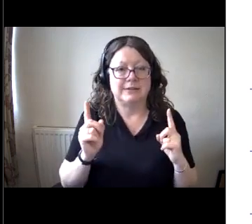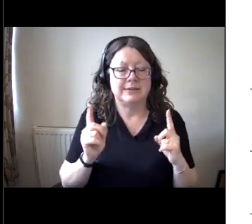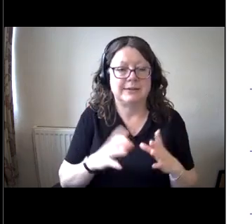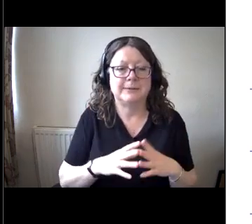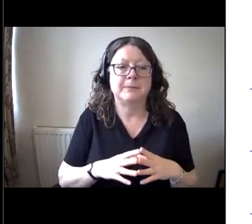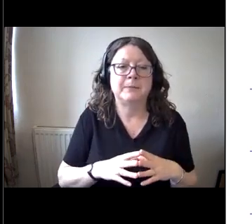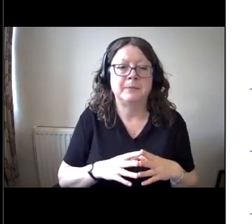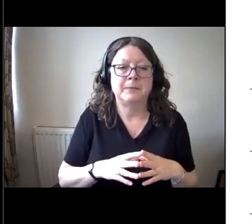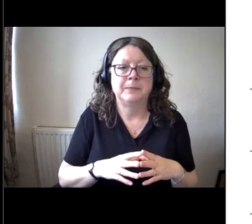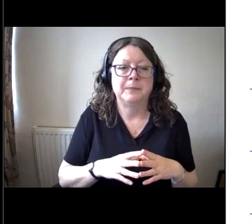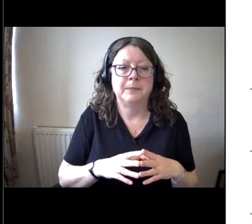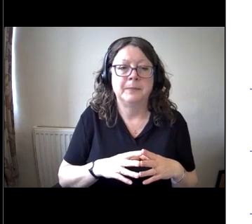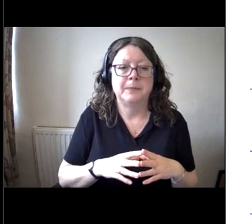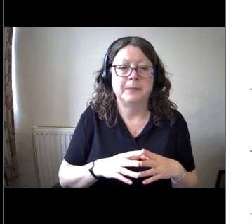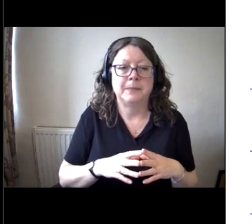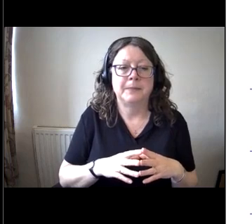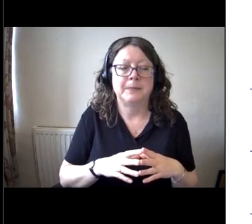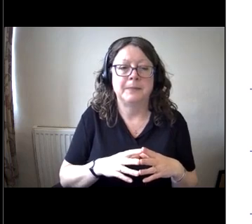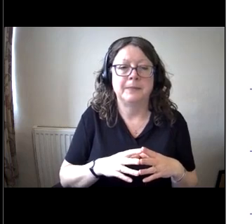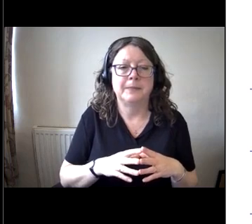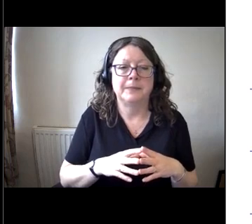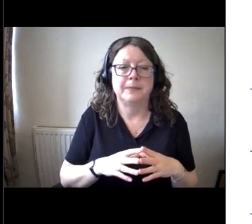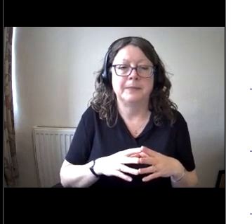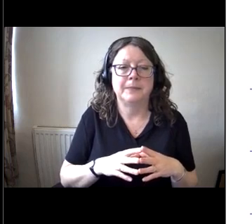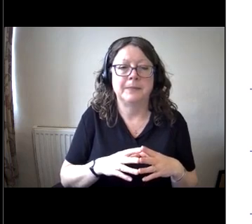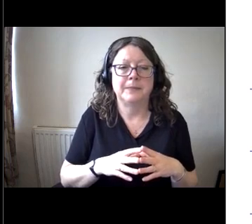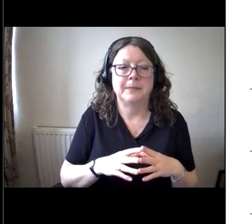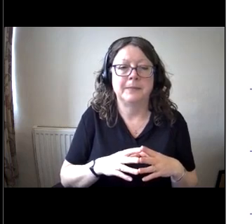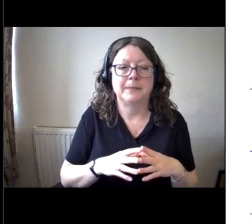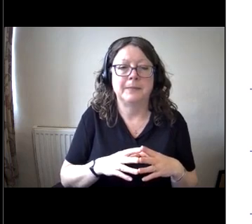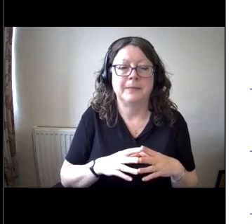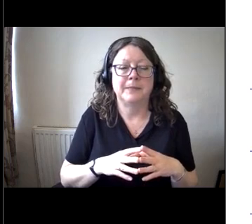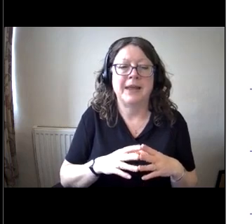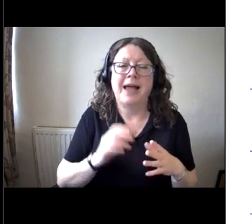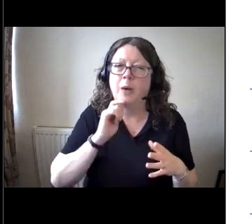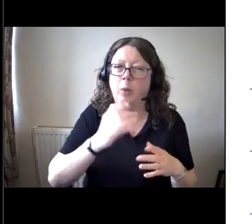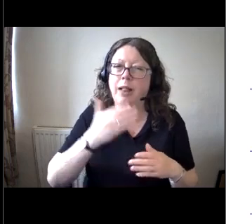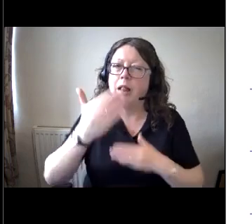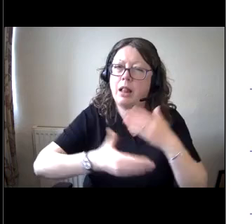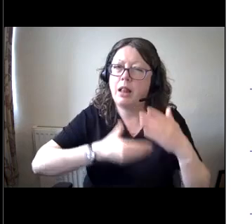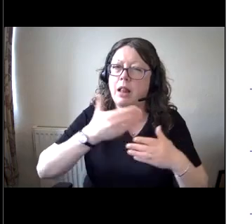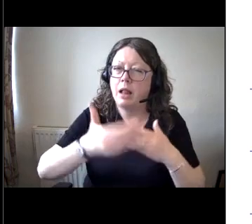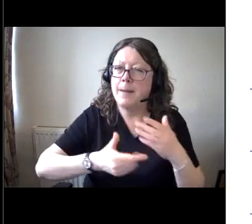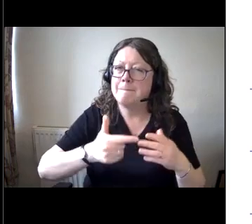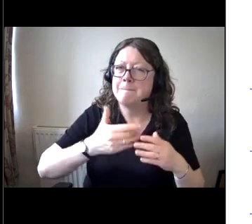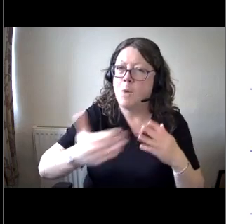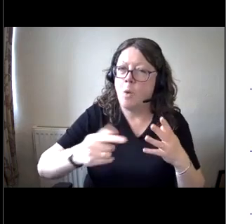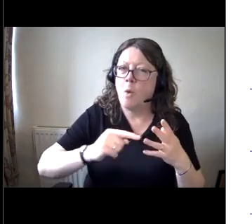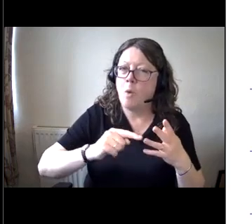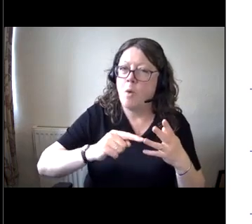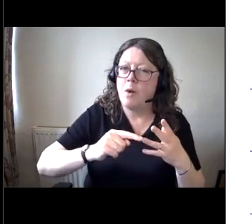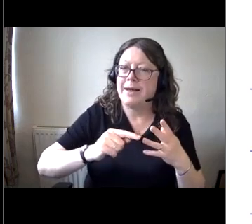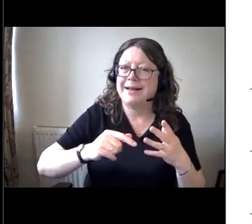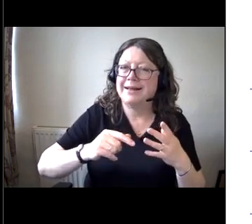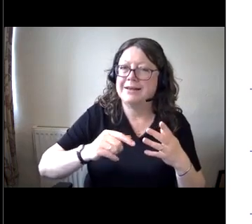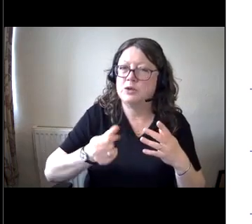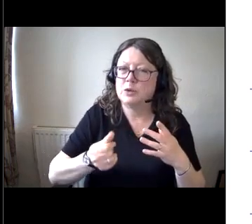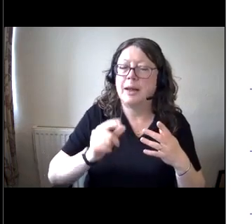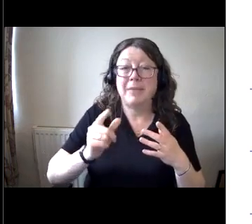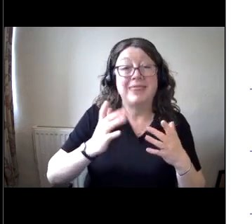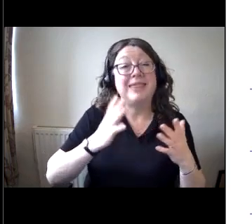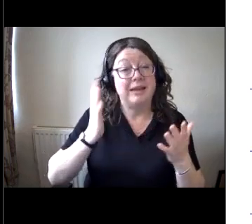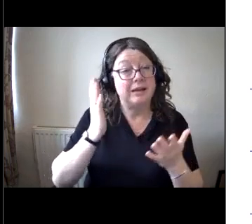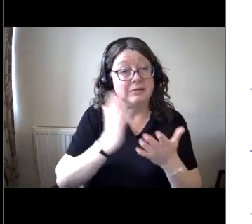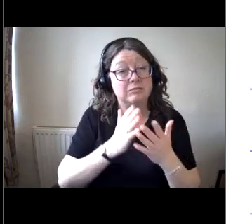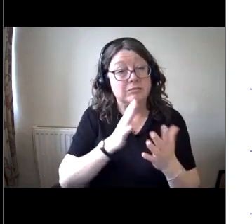go into those in a little bit more detail in a second, but when we think about those differences, they need to be persistent and present since